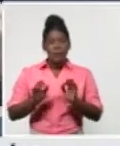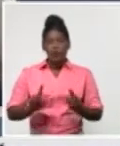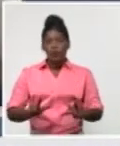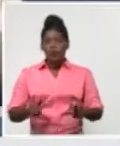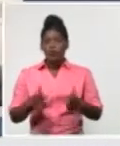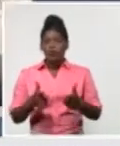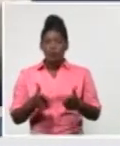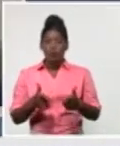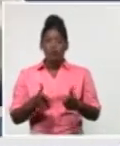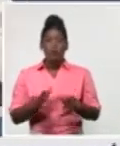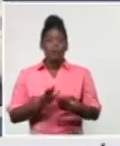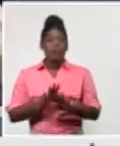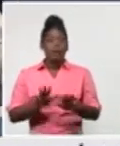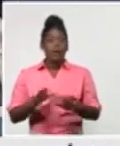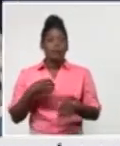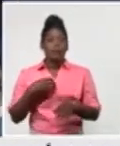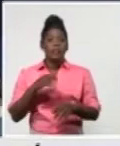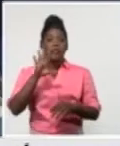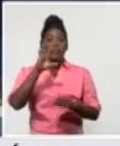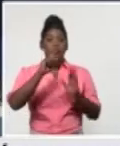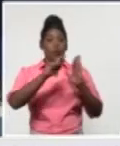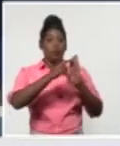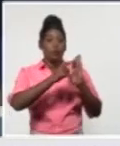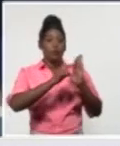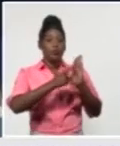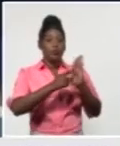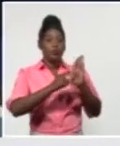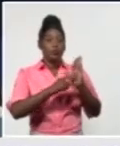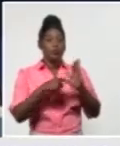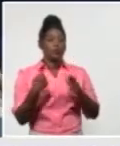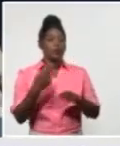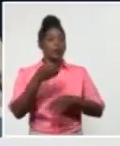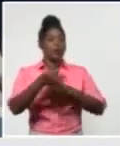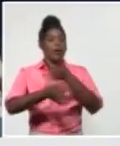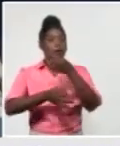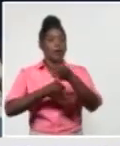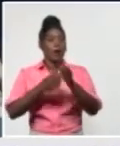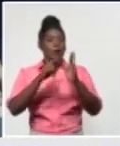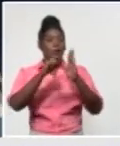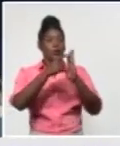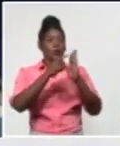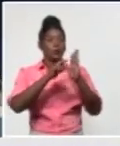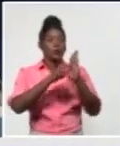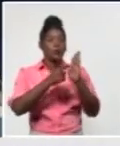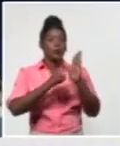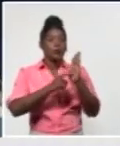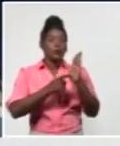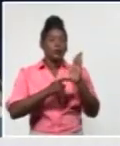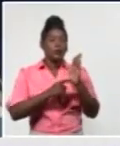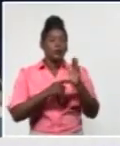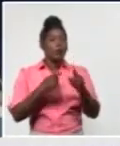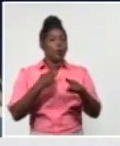established. There are 5 indicators that have been explained here and in other scenarios